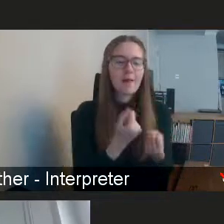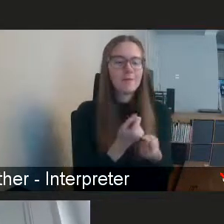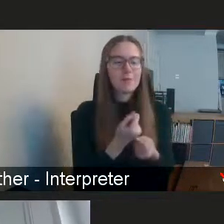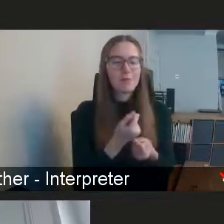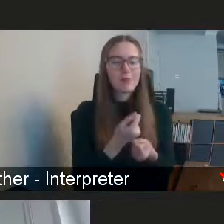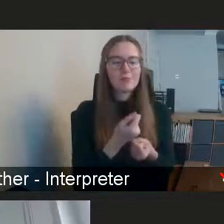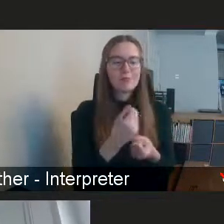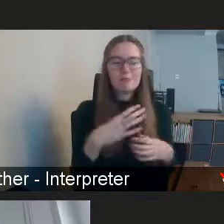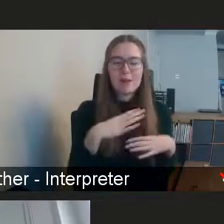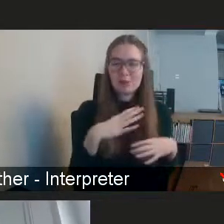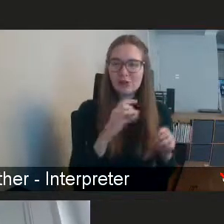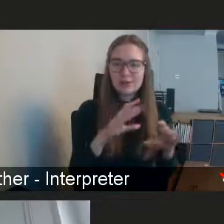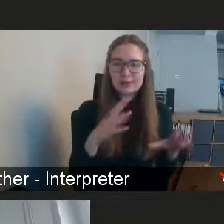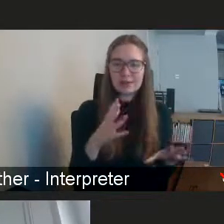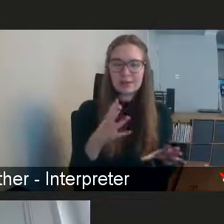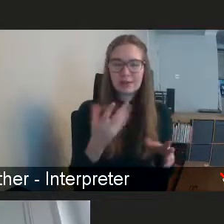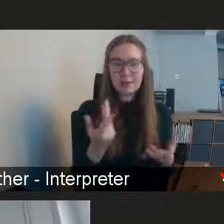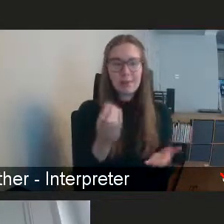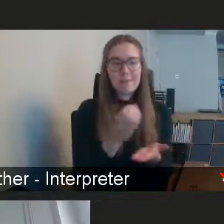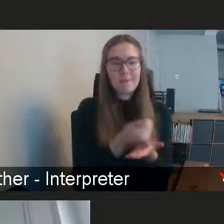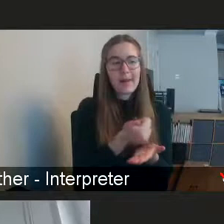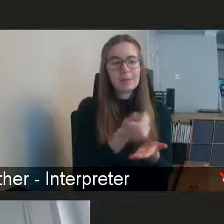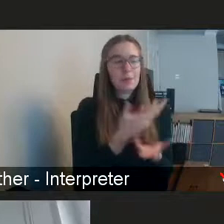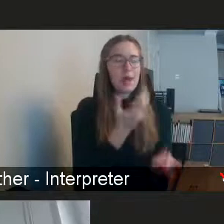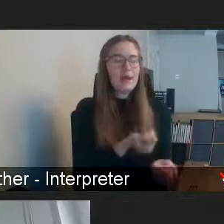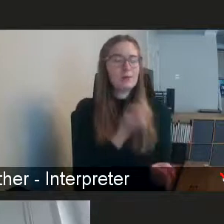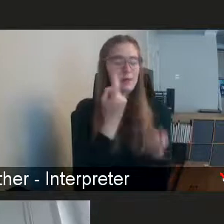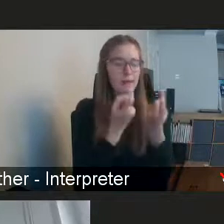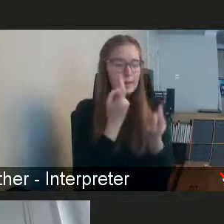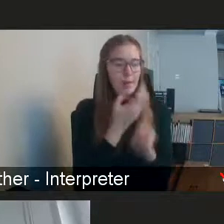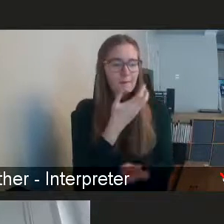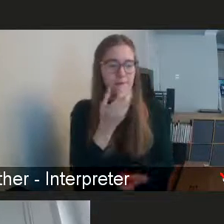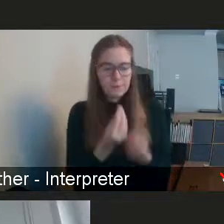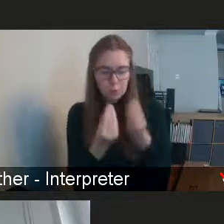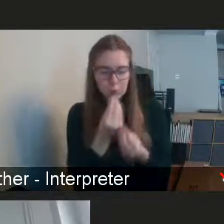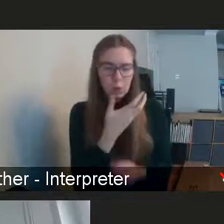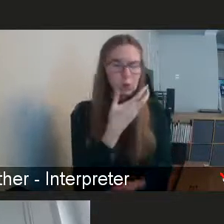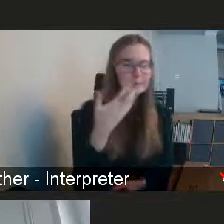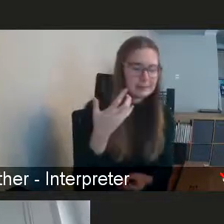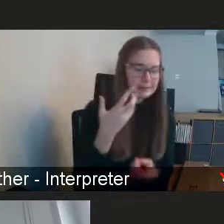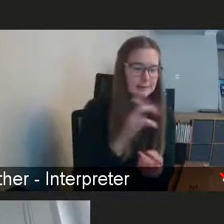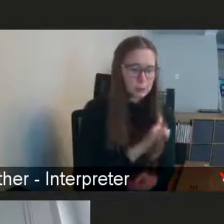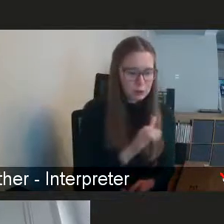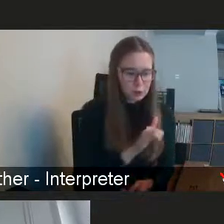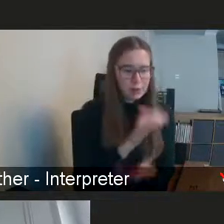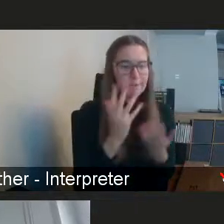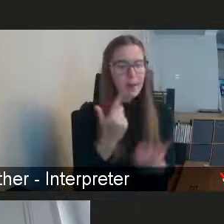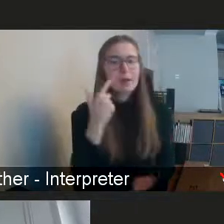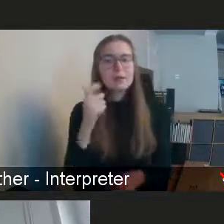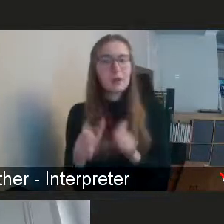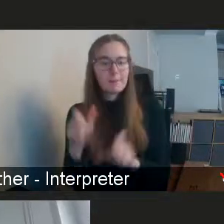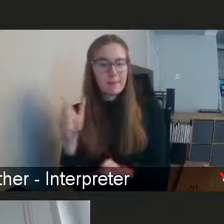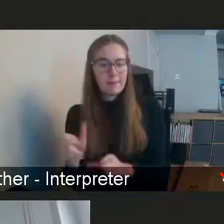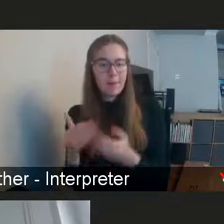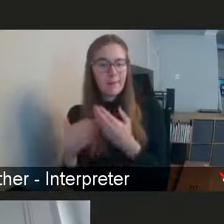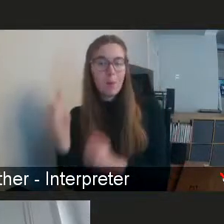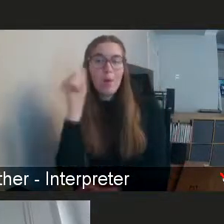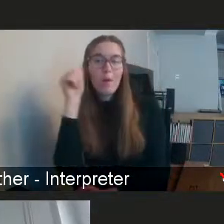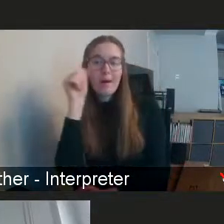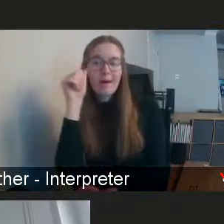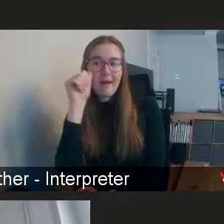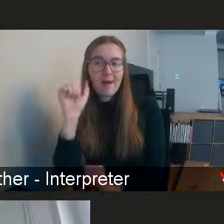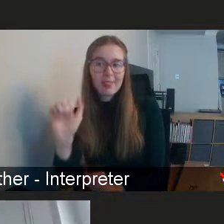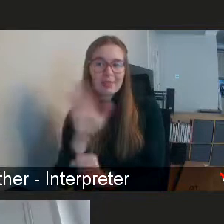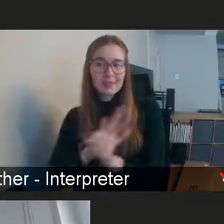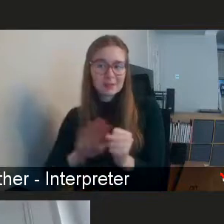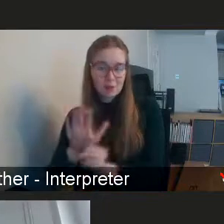bank, so they have to make choices between what they food or heat there. But the younger people, they are more aware in this particular area,